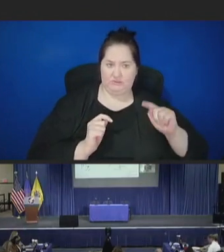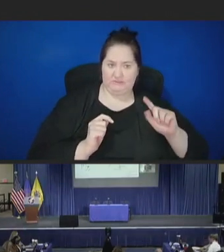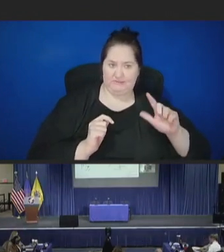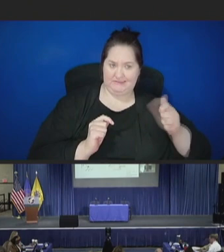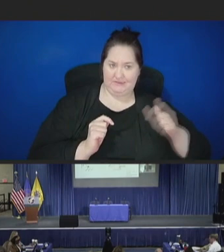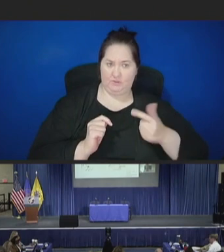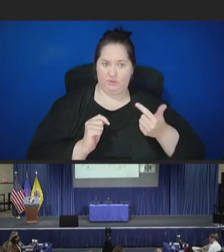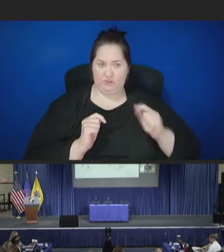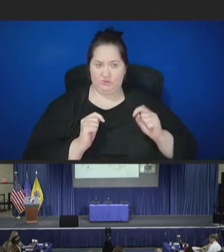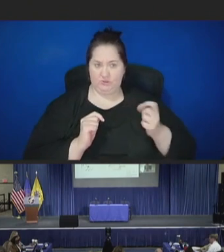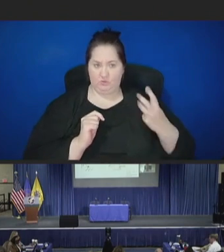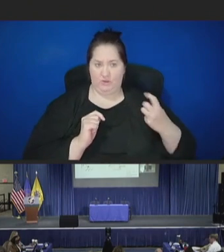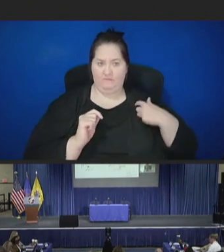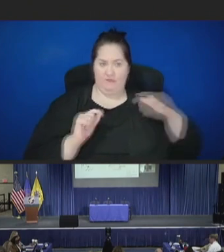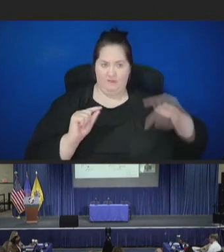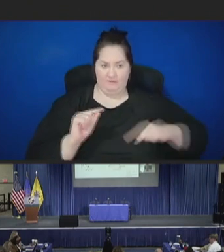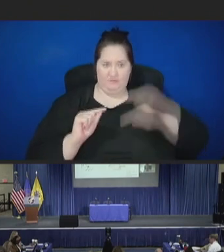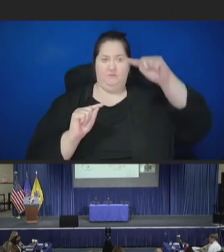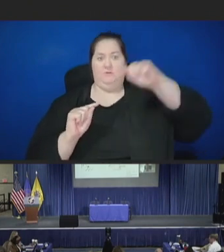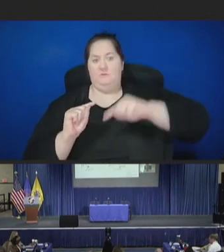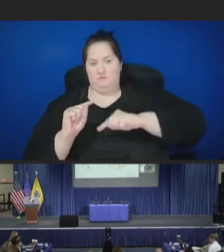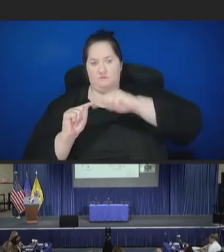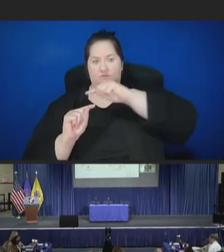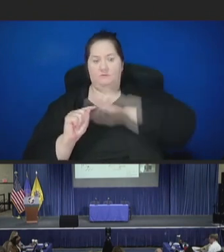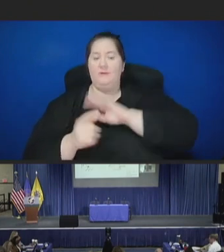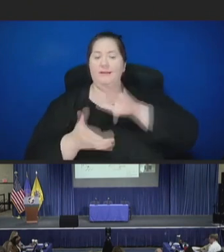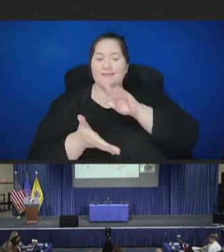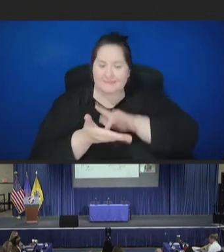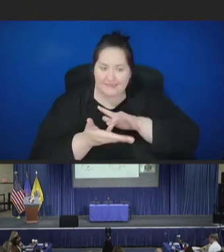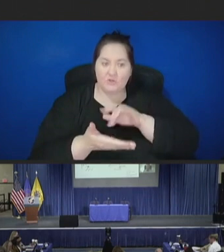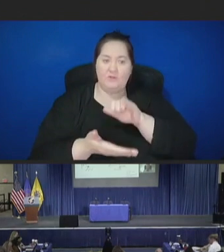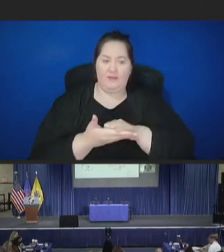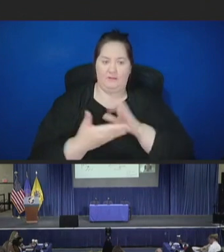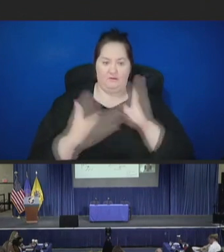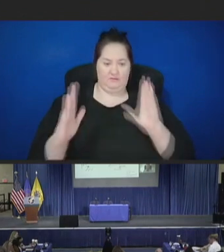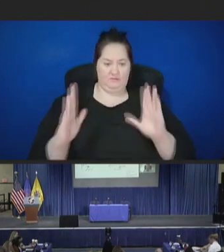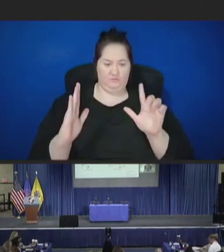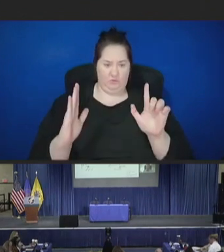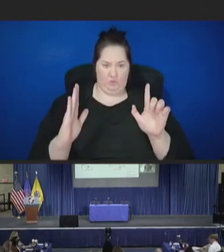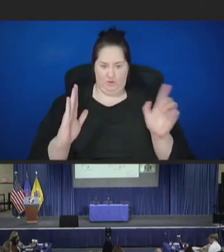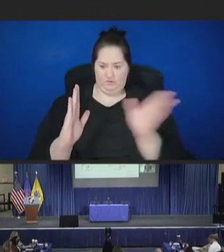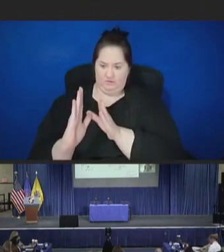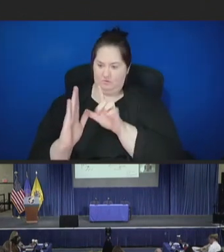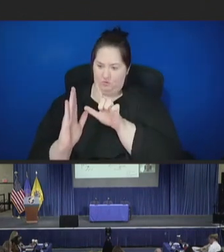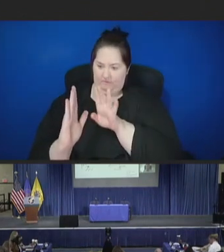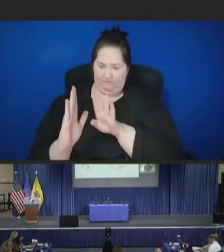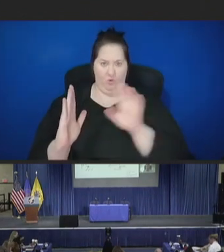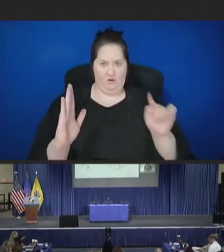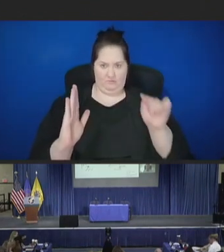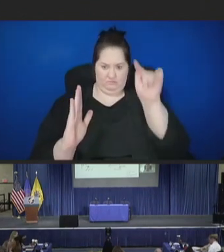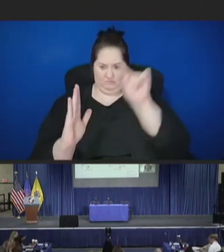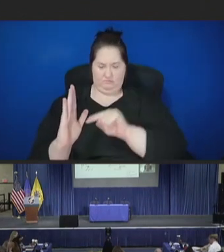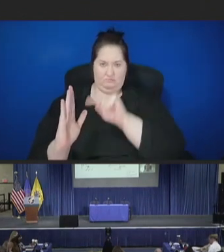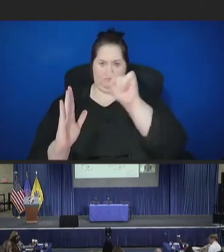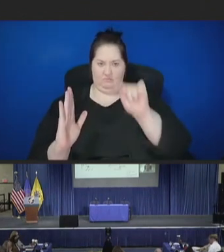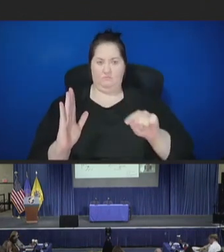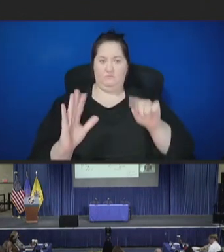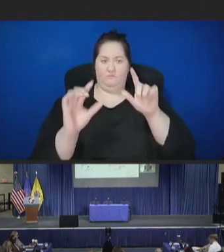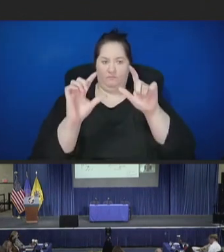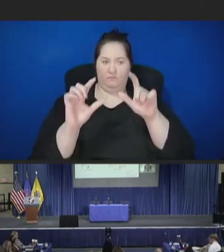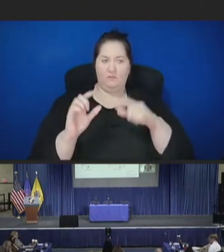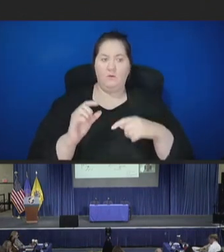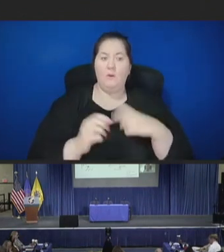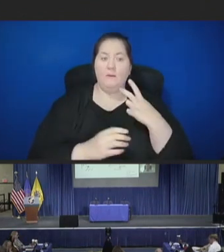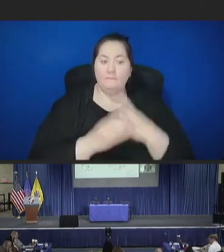loops, pretty much centered right around the length that we're looking for, 21 to 24 amino acids. And so we get